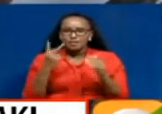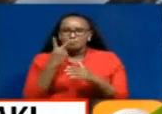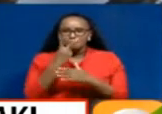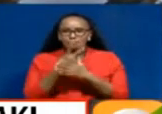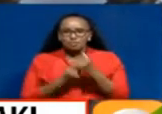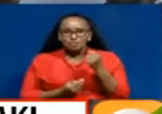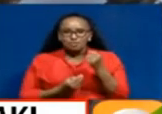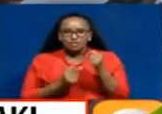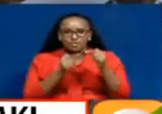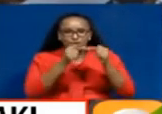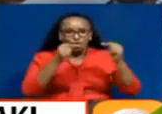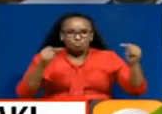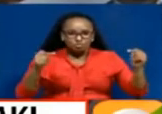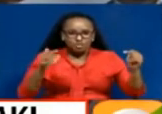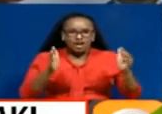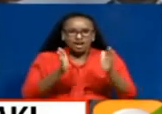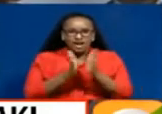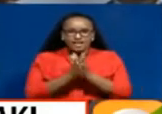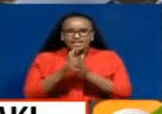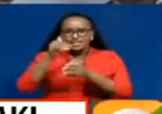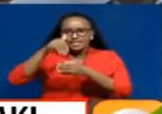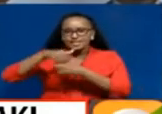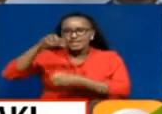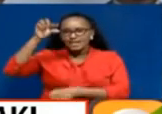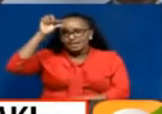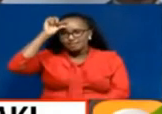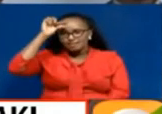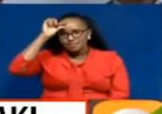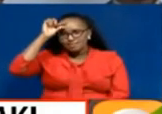both in the opposition and in government.